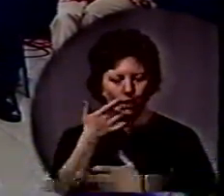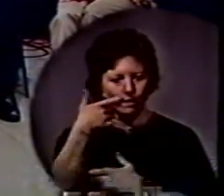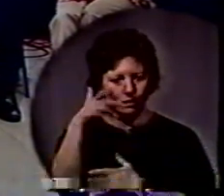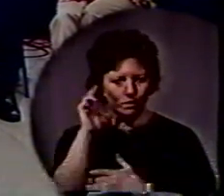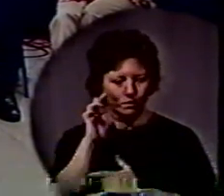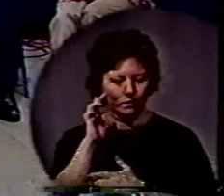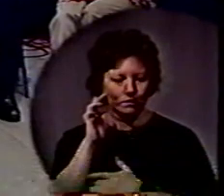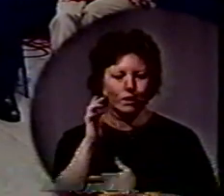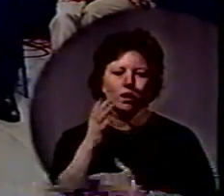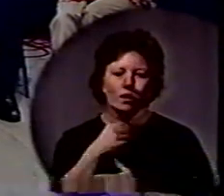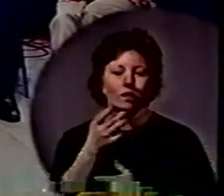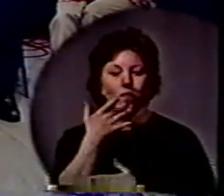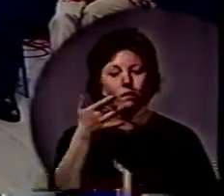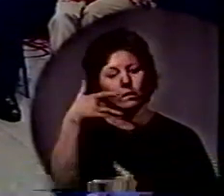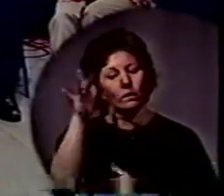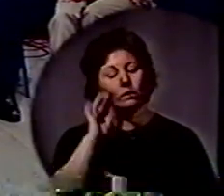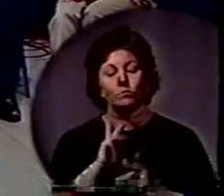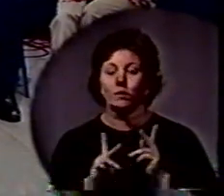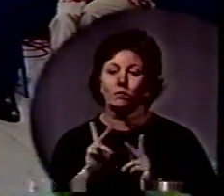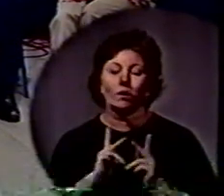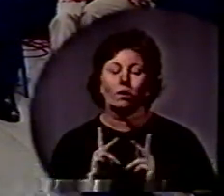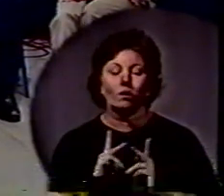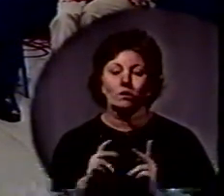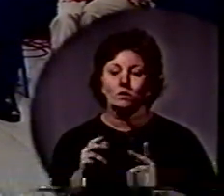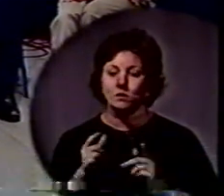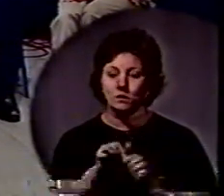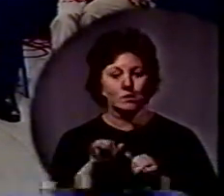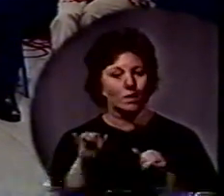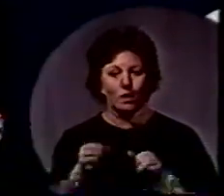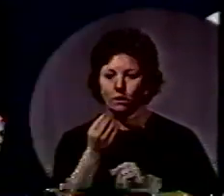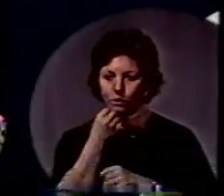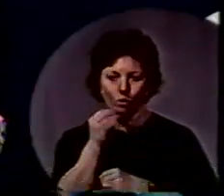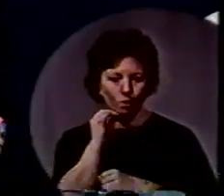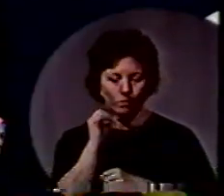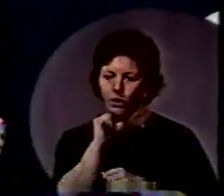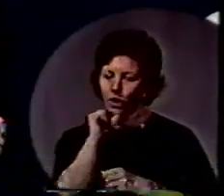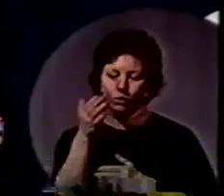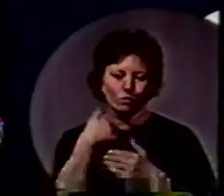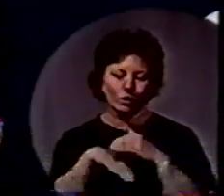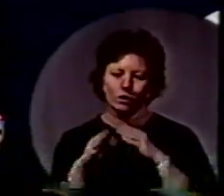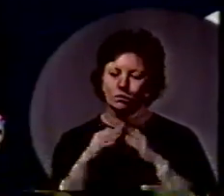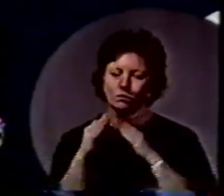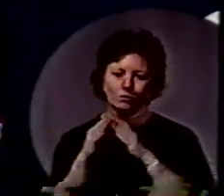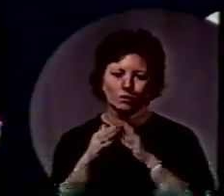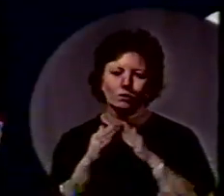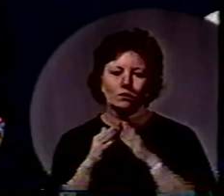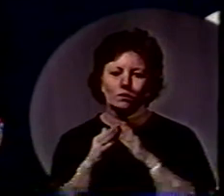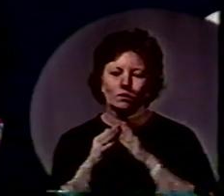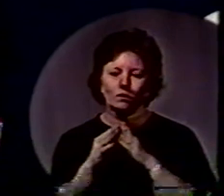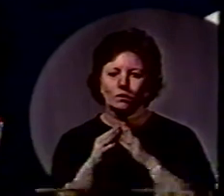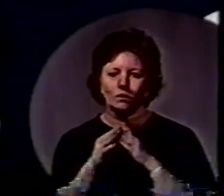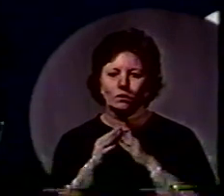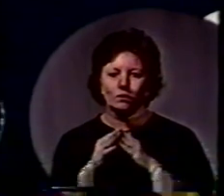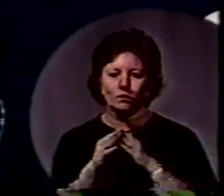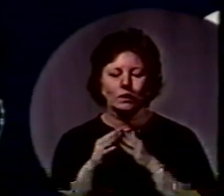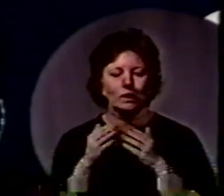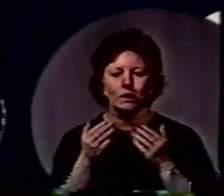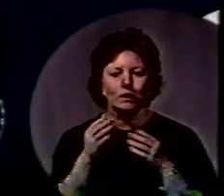of going out because of that fear. Even to the places that a lot of us in the community may hang out, it's not necessarily the